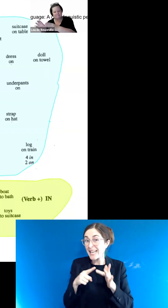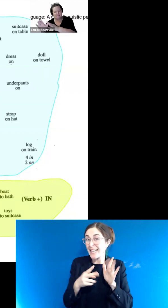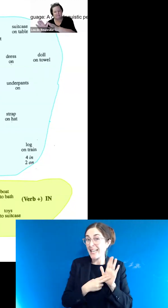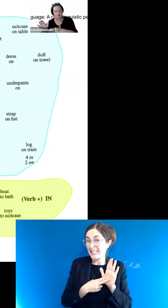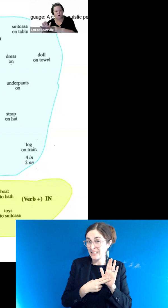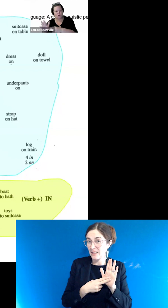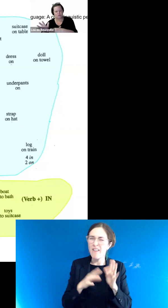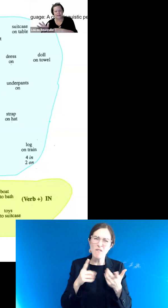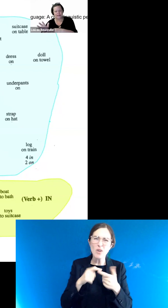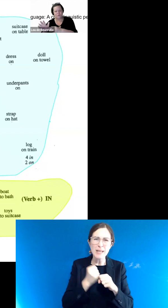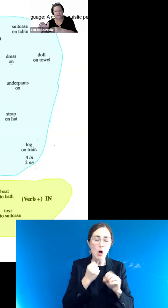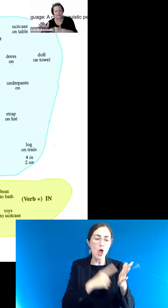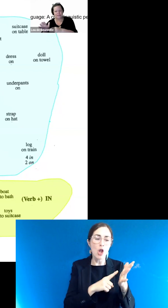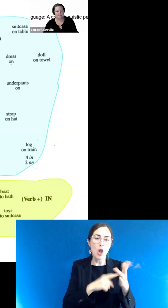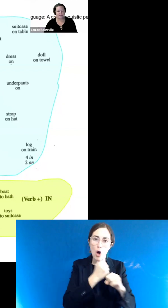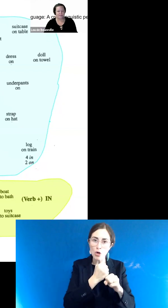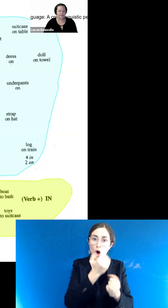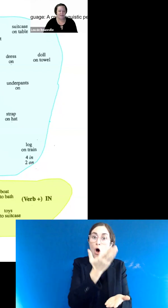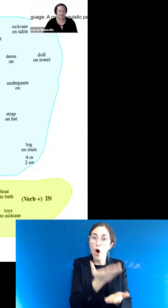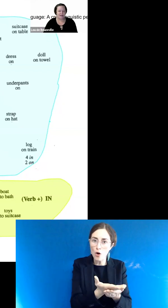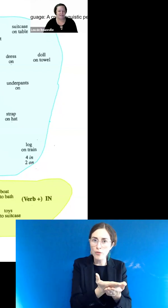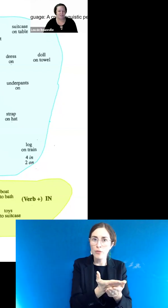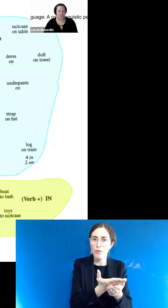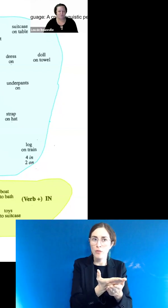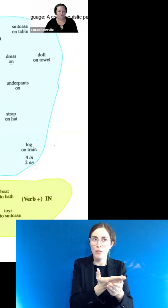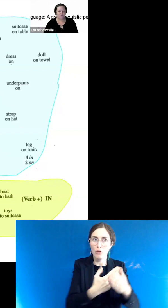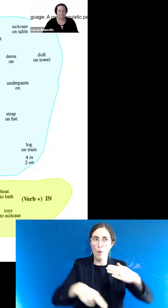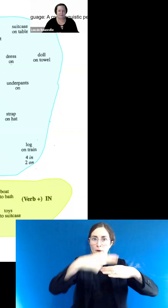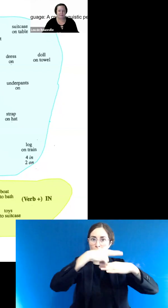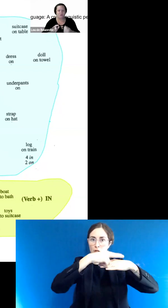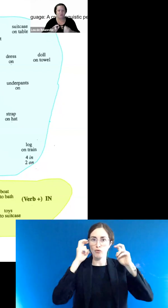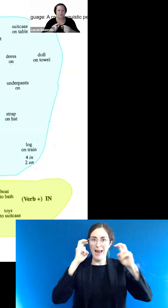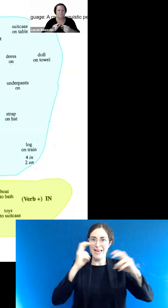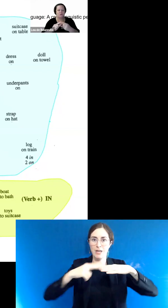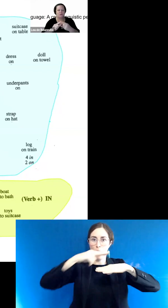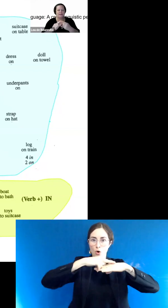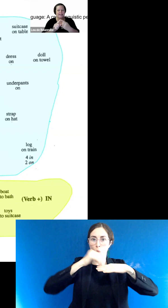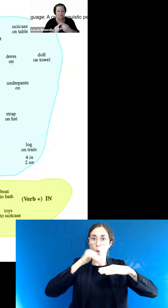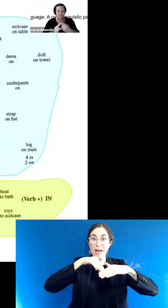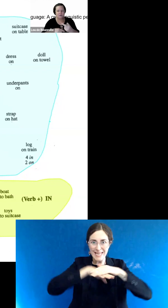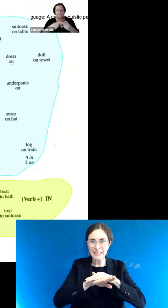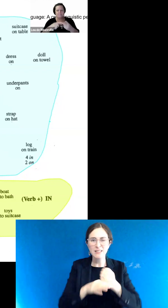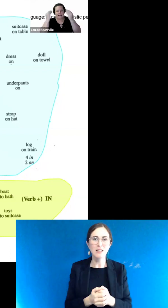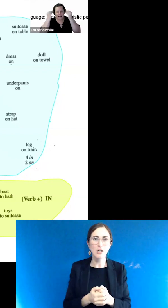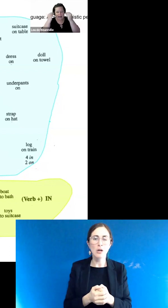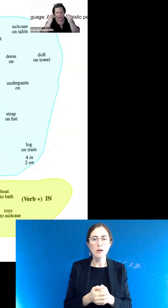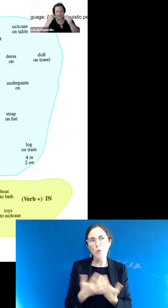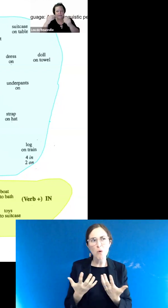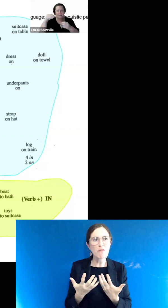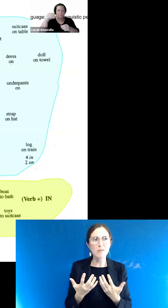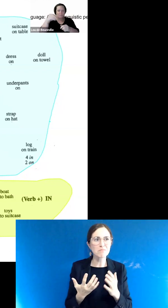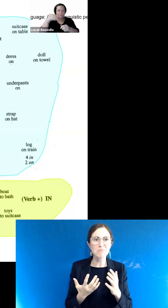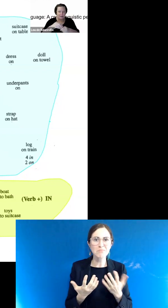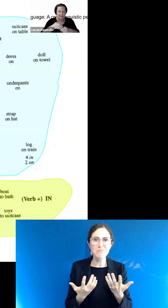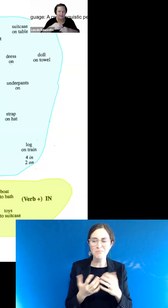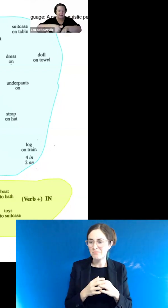said in, a log on a train or in a train. But in general, people talk about joining Lego, putting a hat,